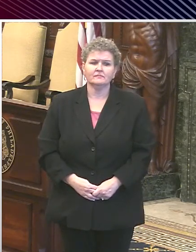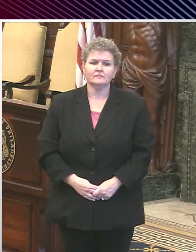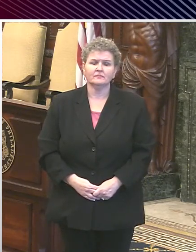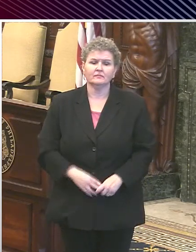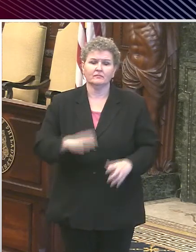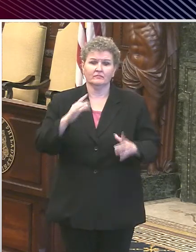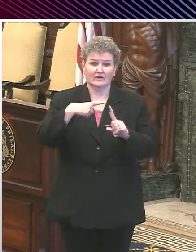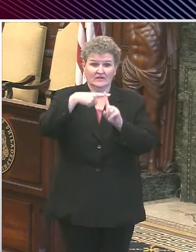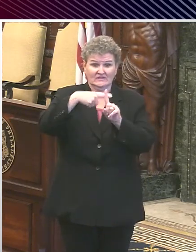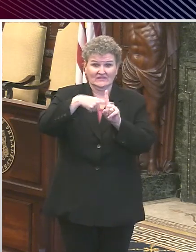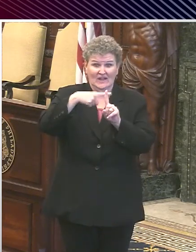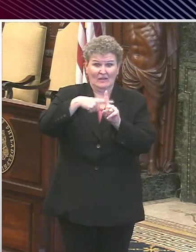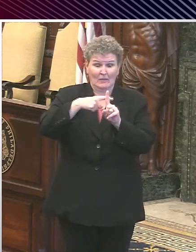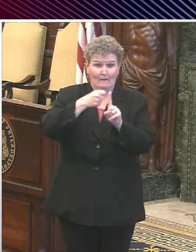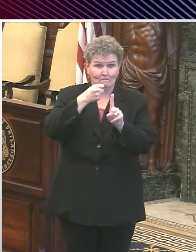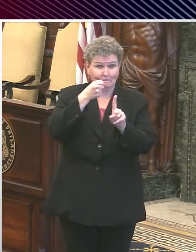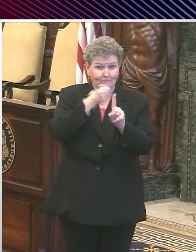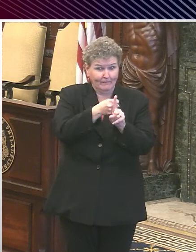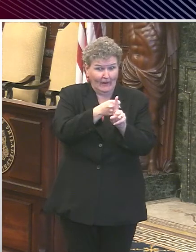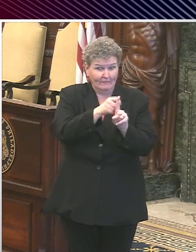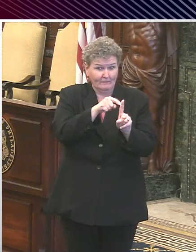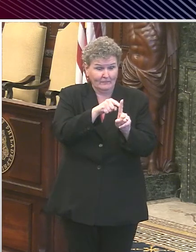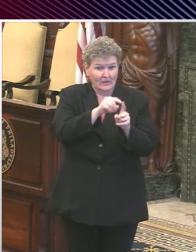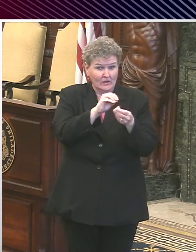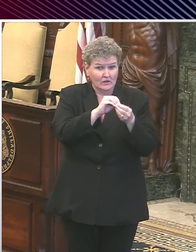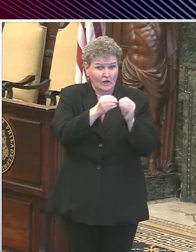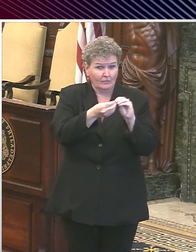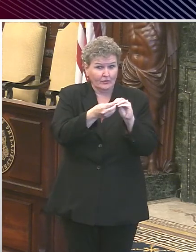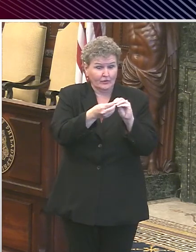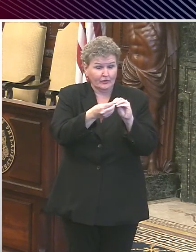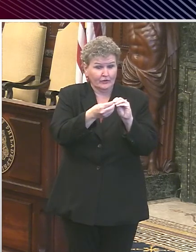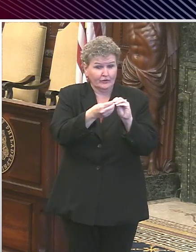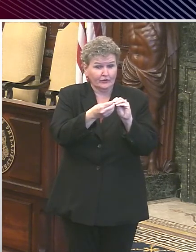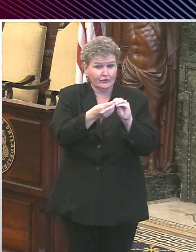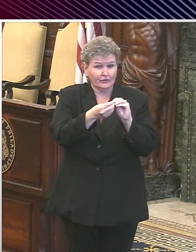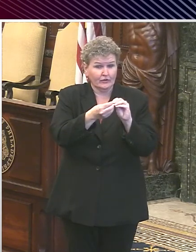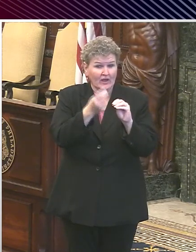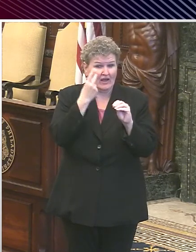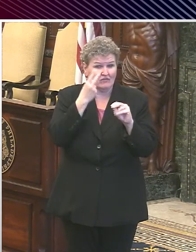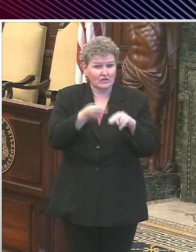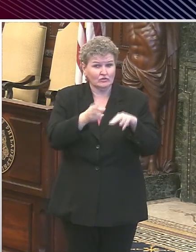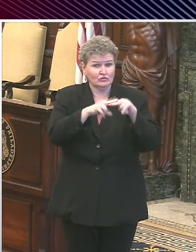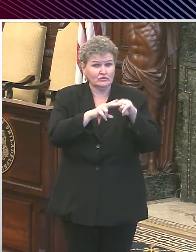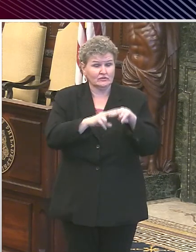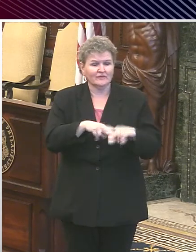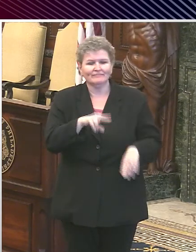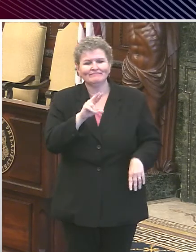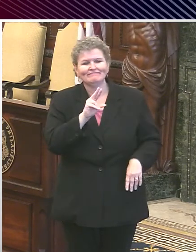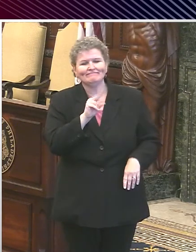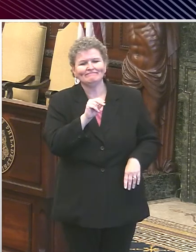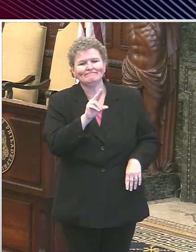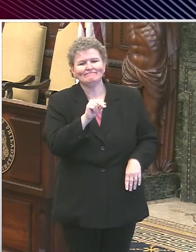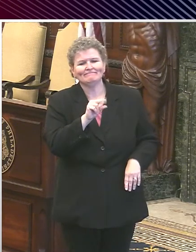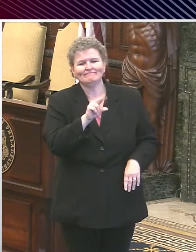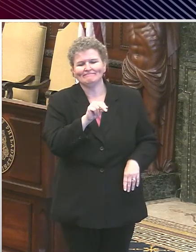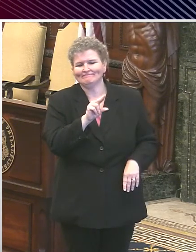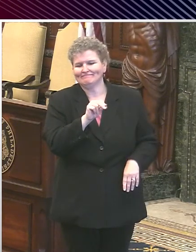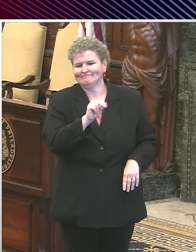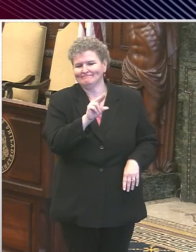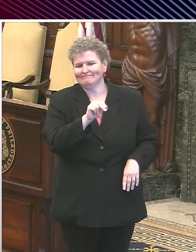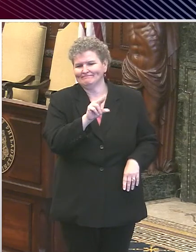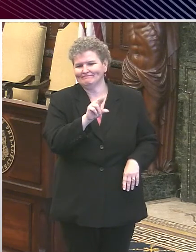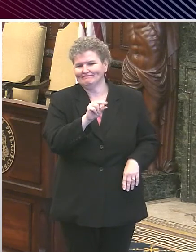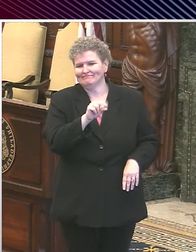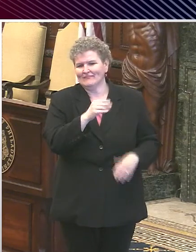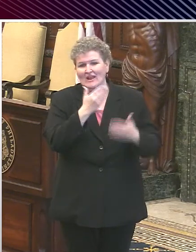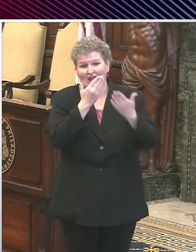factor in the evaluation in considering those changes? I don't think so, no. It's really the likelihood that the evidence of spread